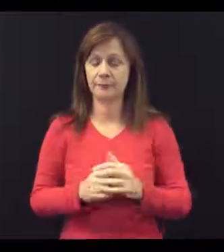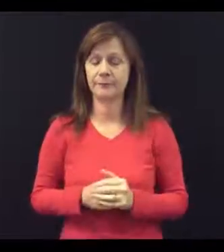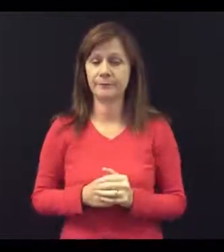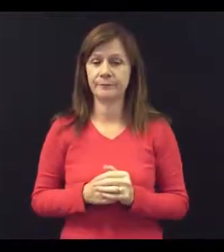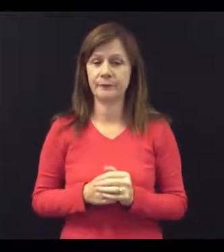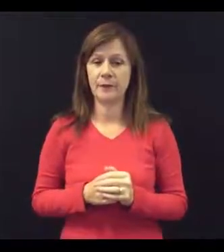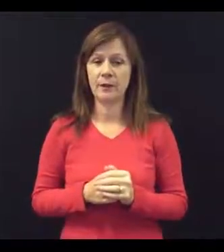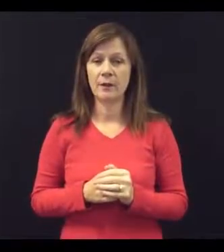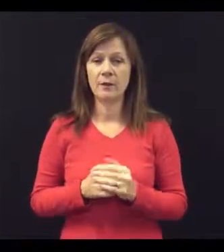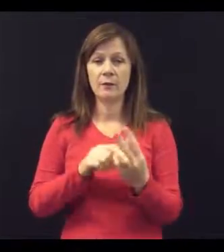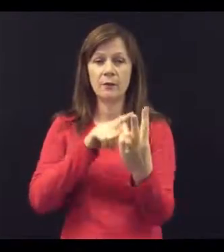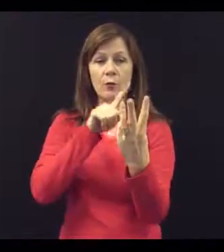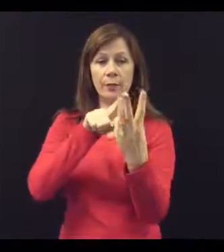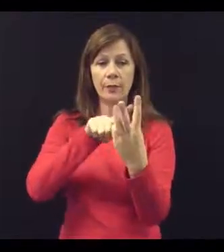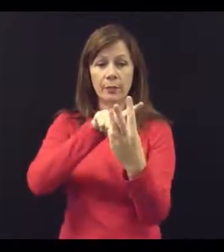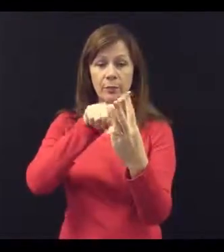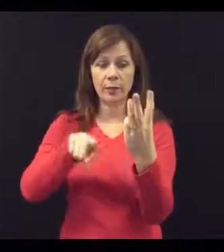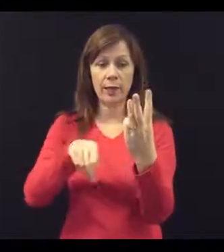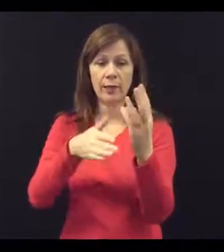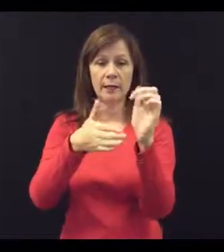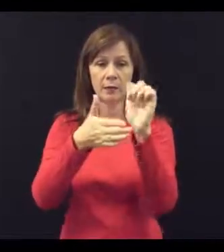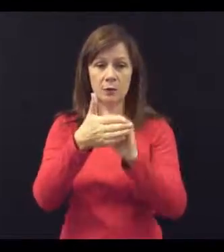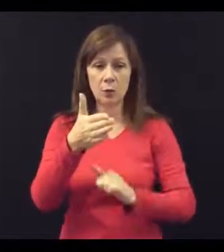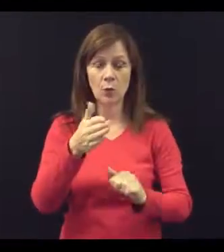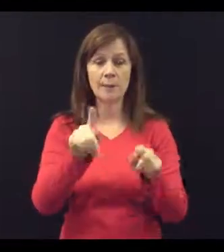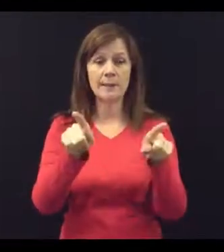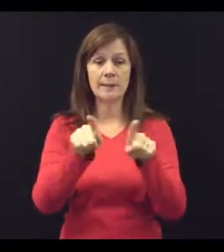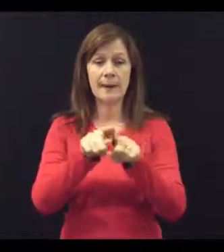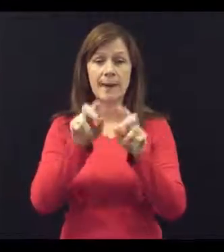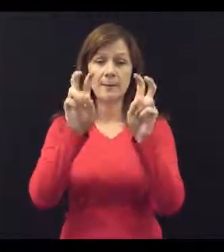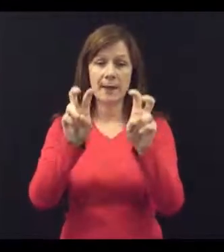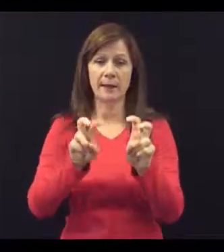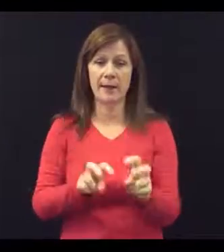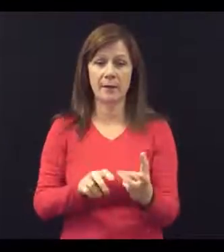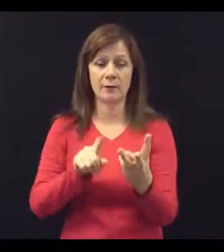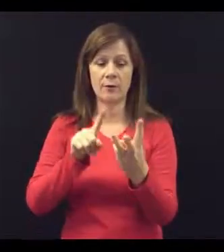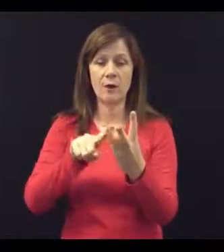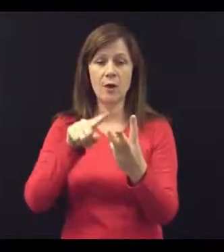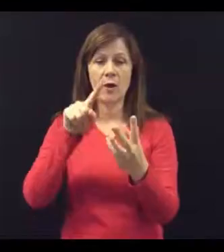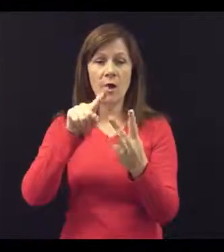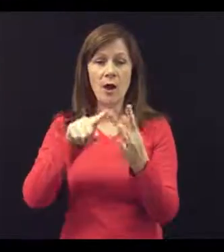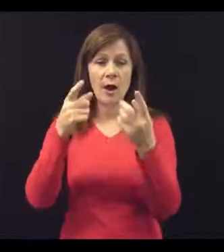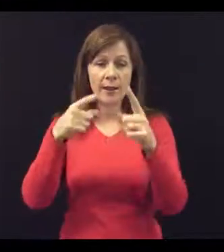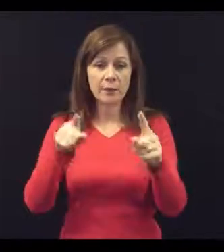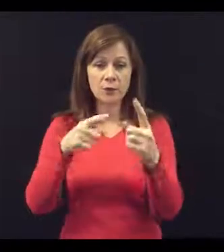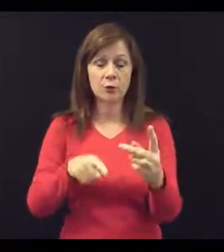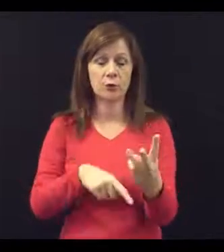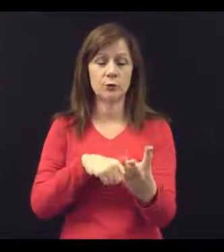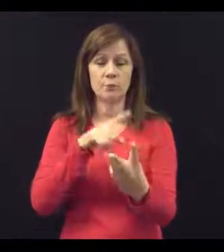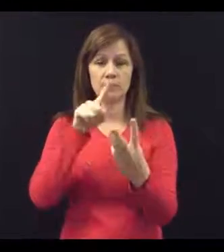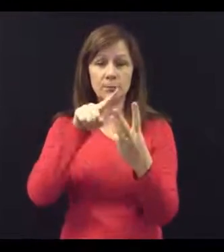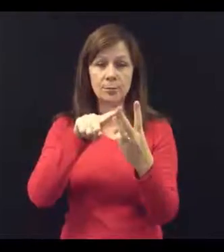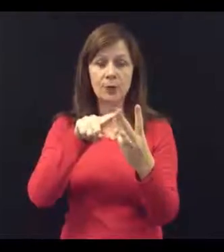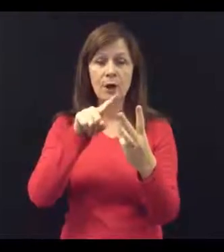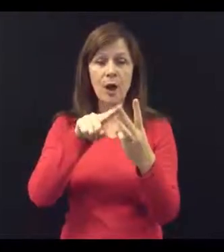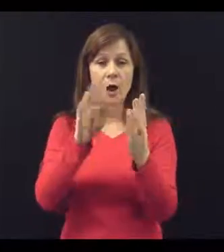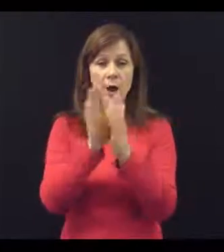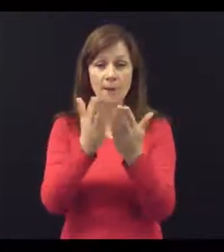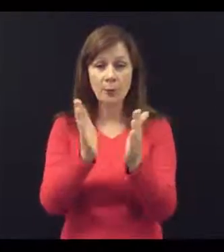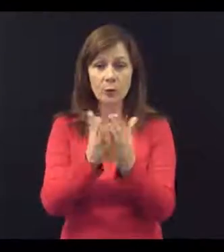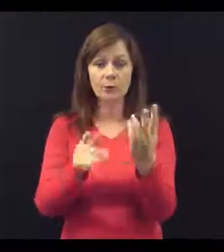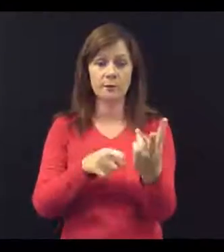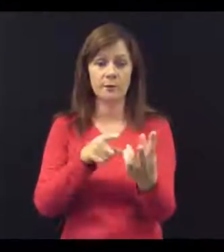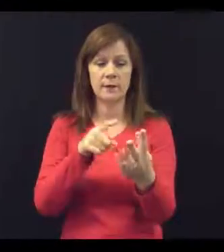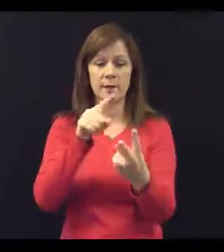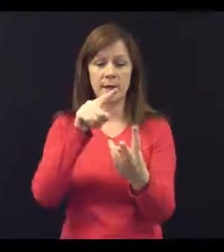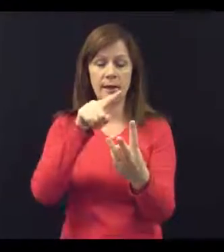All of the stores use the same credit card or gift card information, so you only need to do this setup once. Tap on the App Store icon